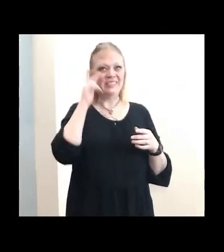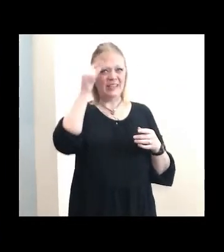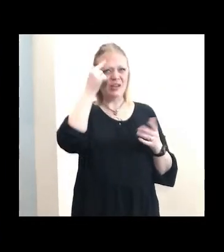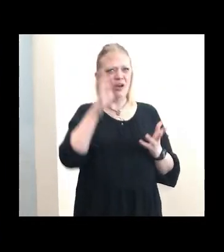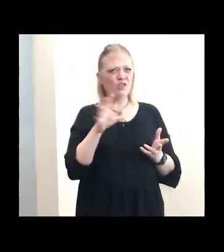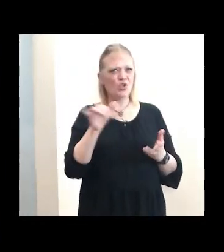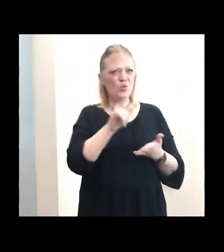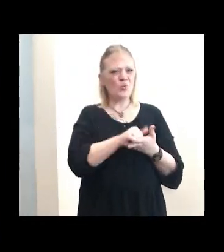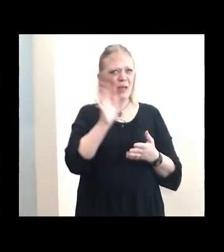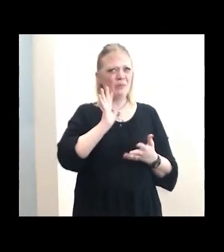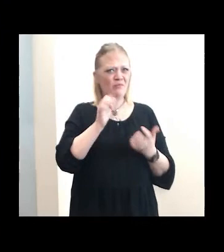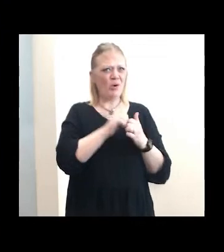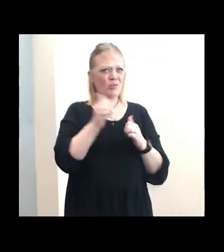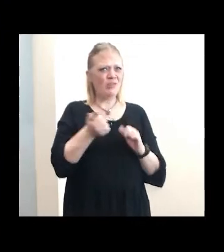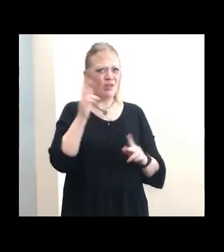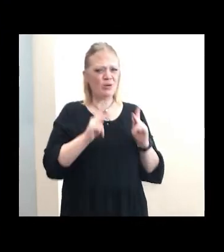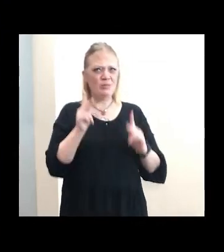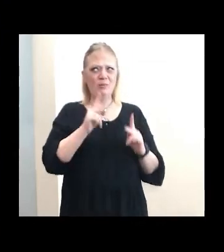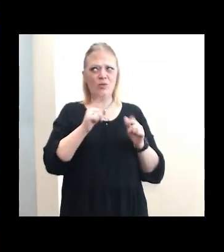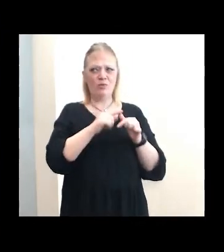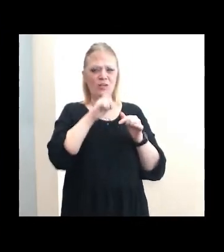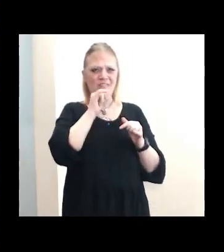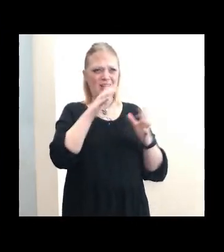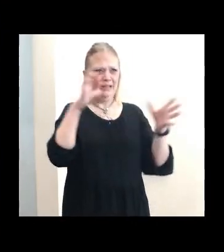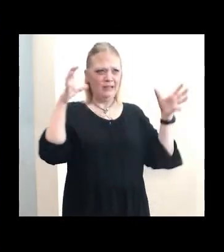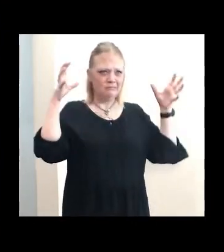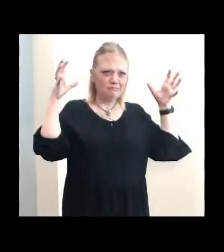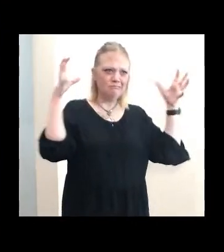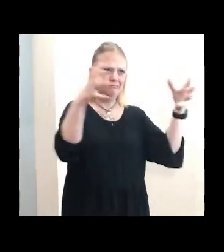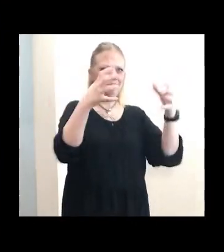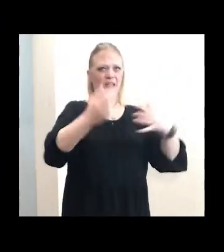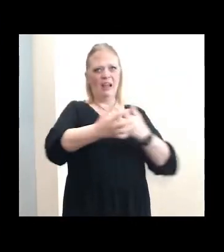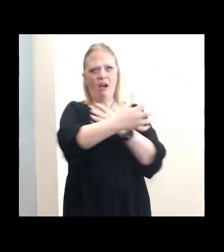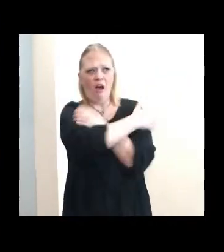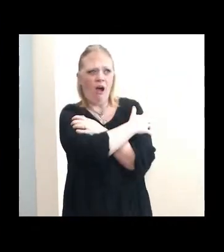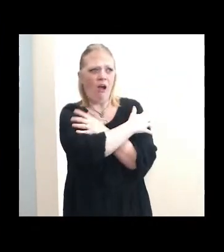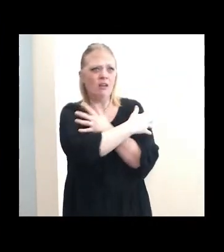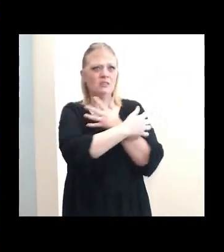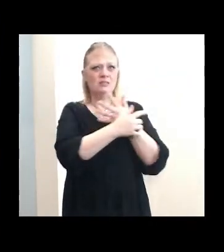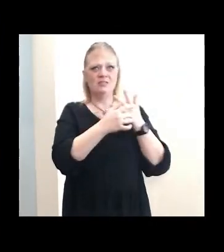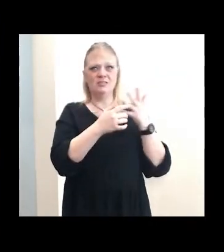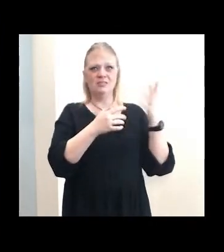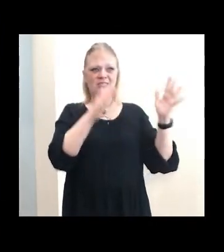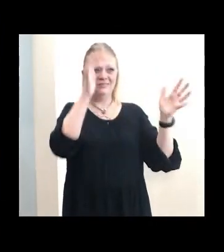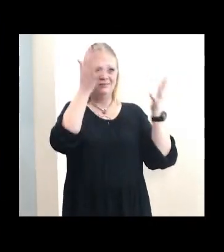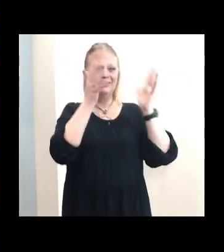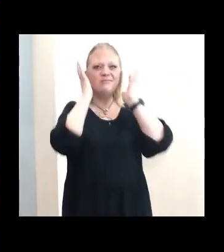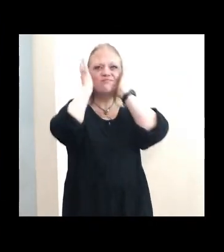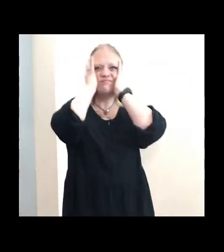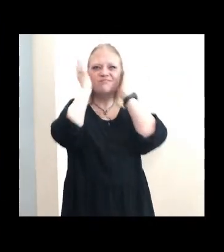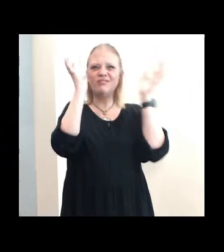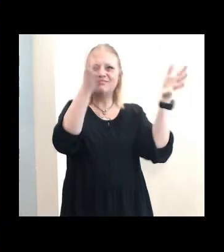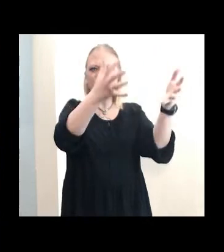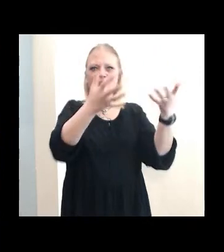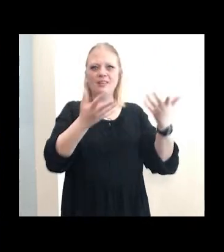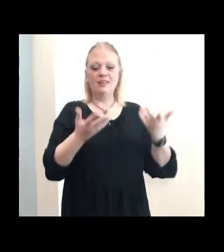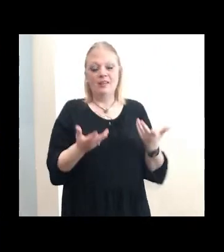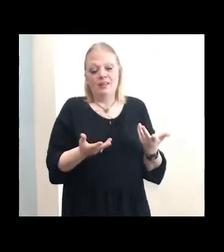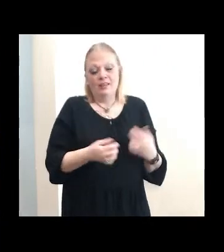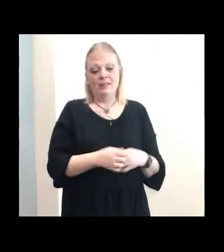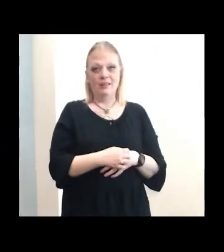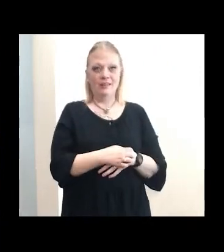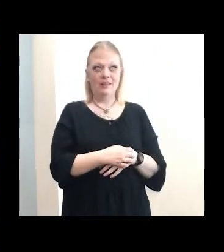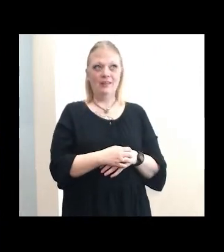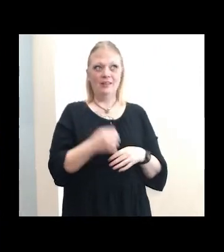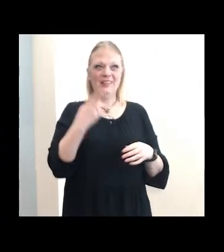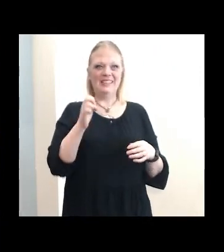do that in settings with other individuals where he's grabbed them, he's embraced them, he's put his hands like on the side of their head. He